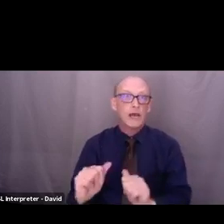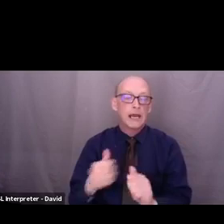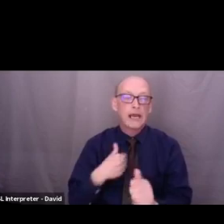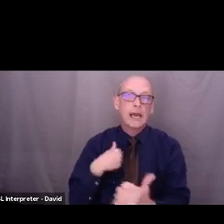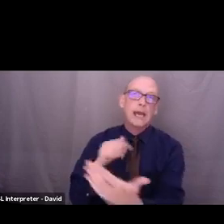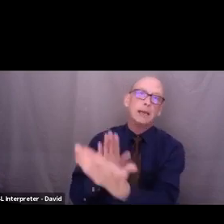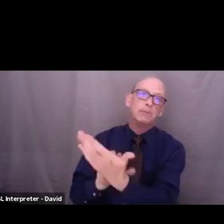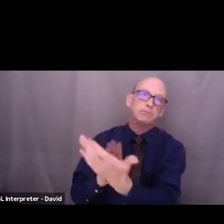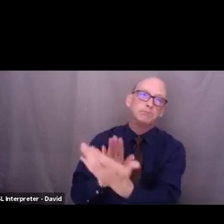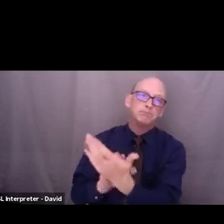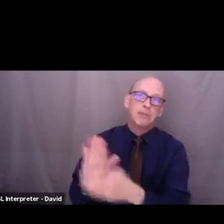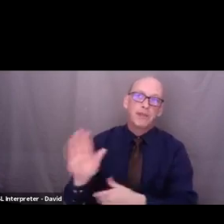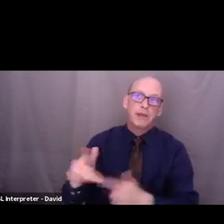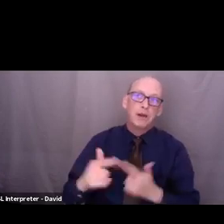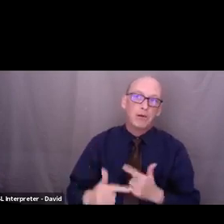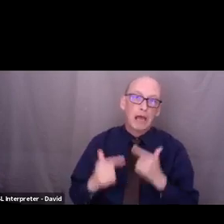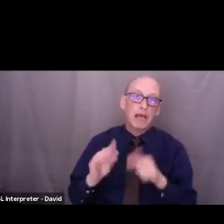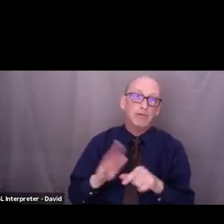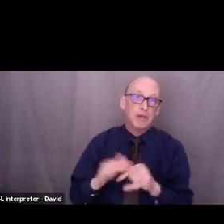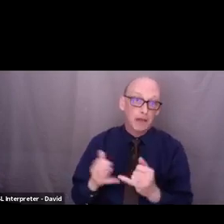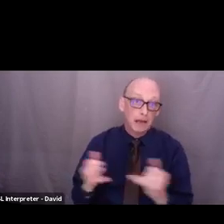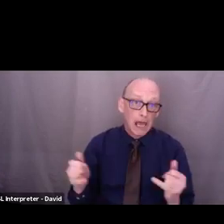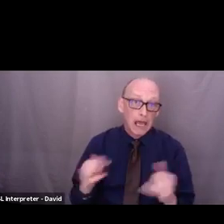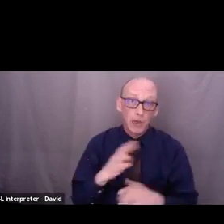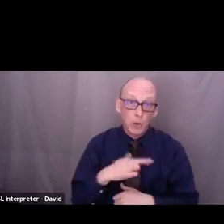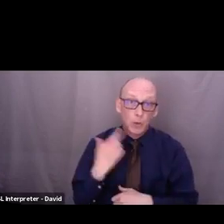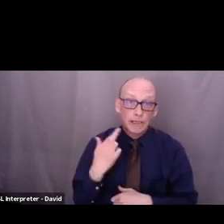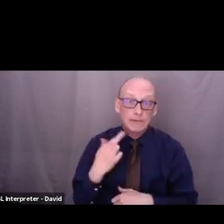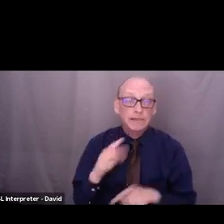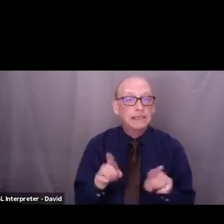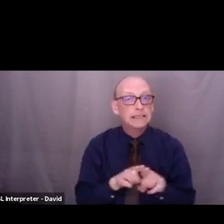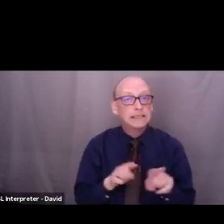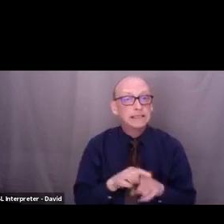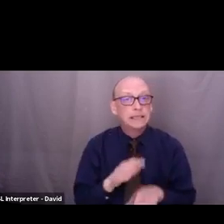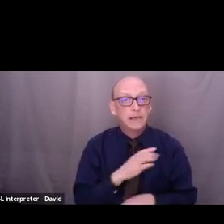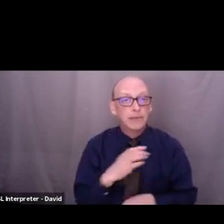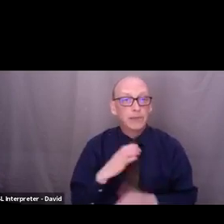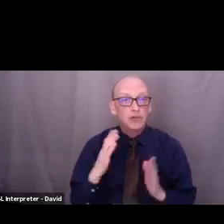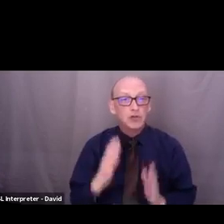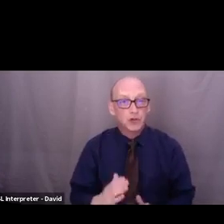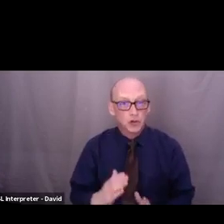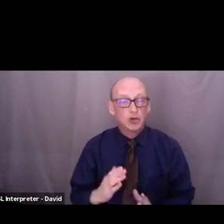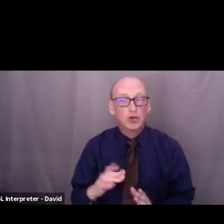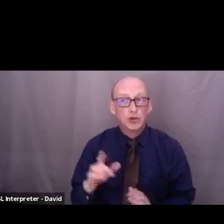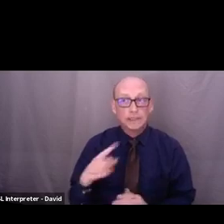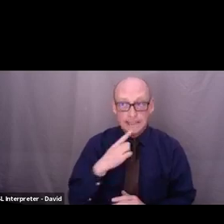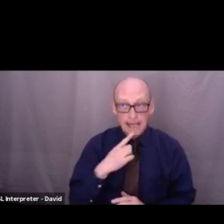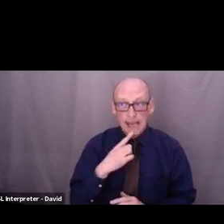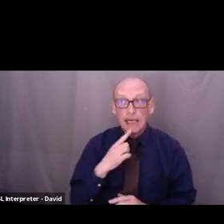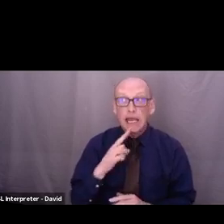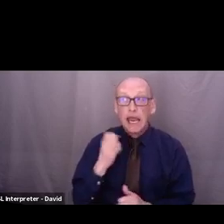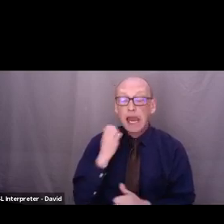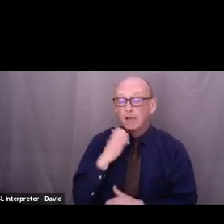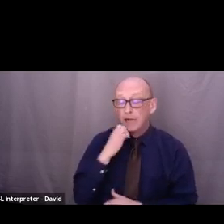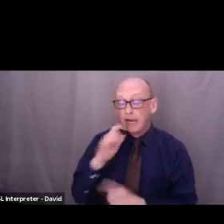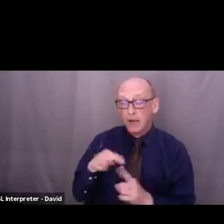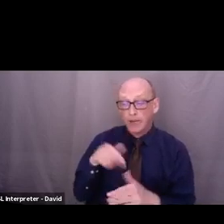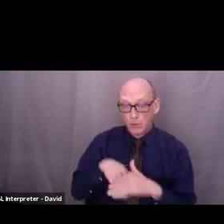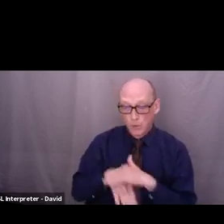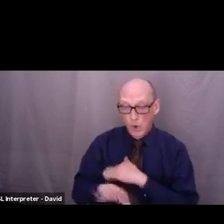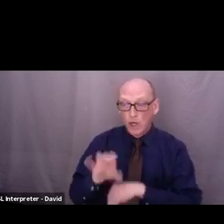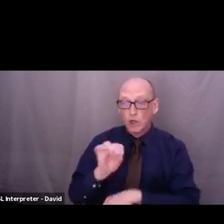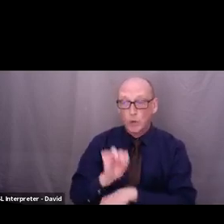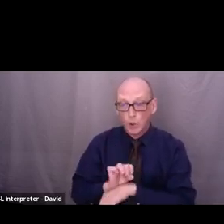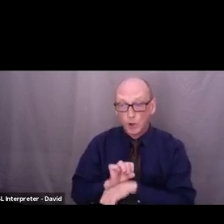that. They're putting their lives on the line too, as the commissioner said, every day when they walk into some of those facilities. But I think now